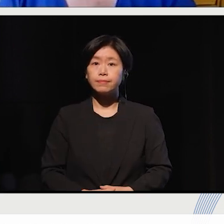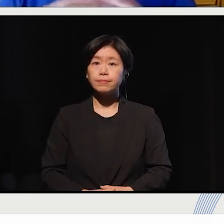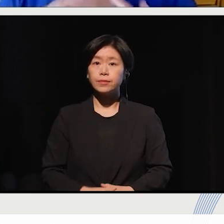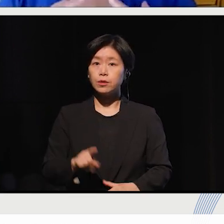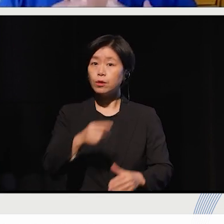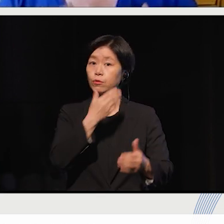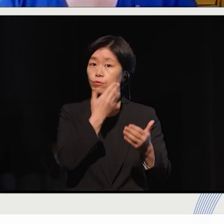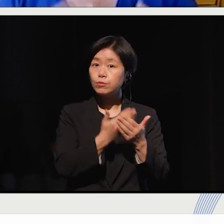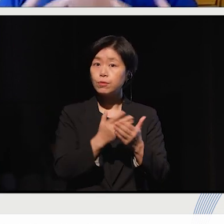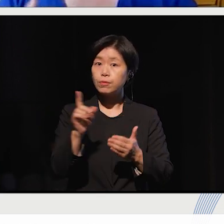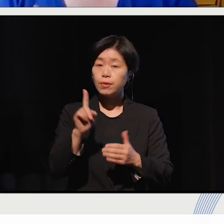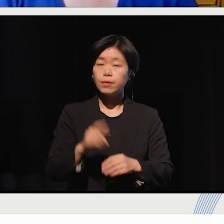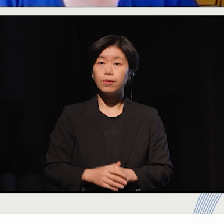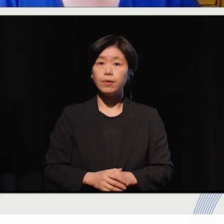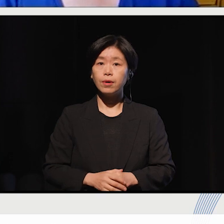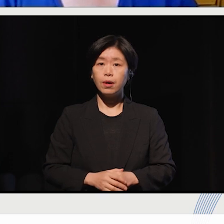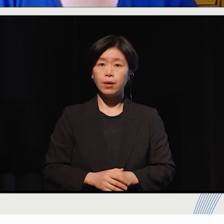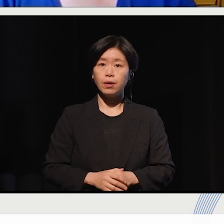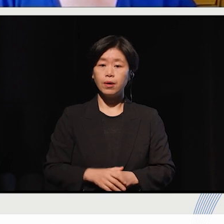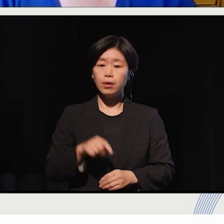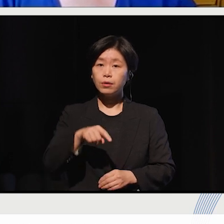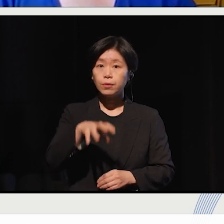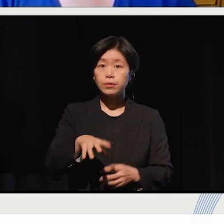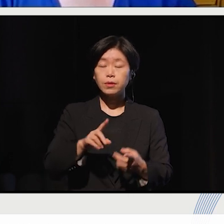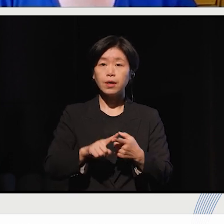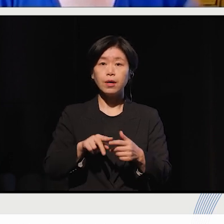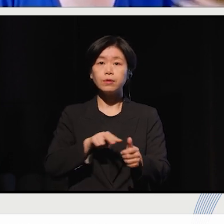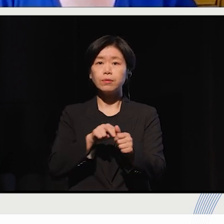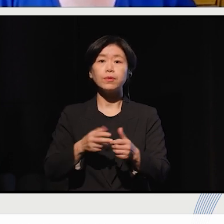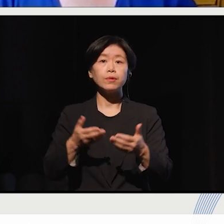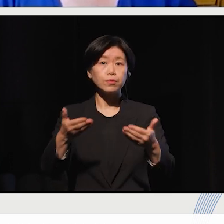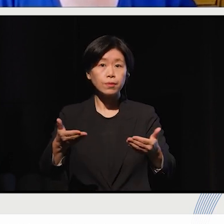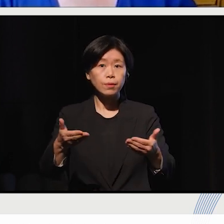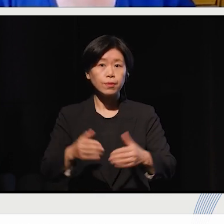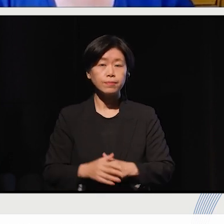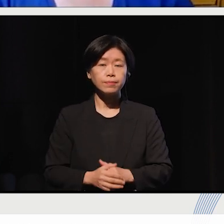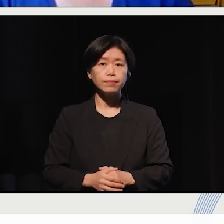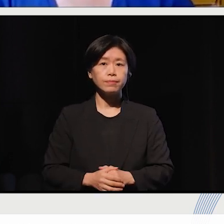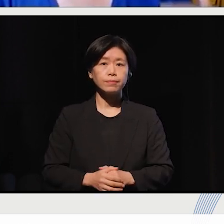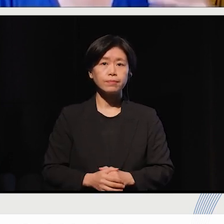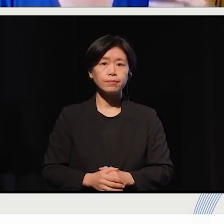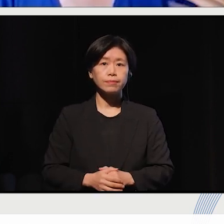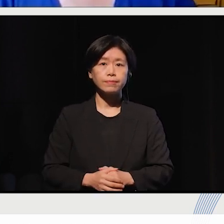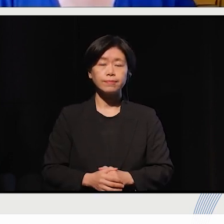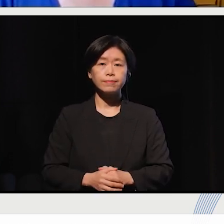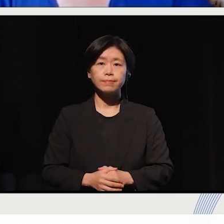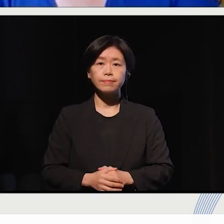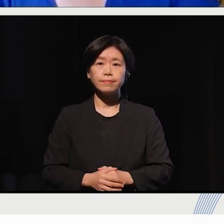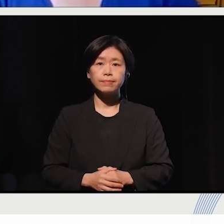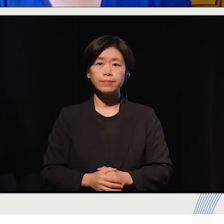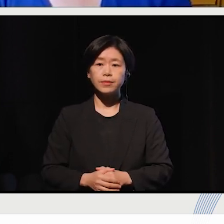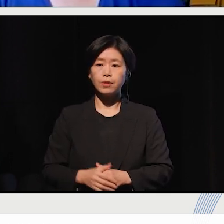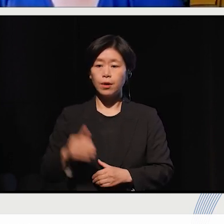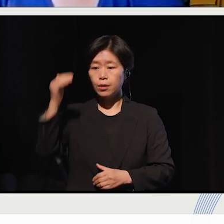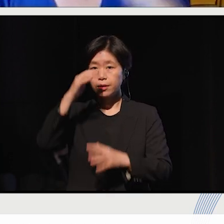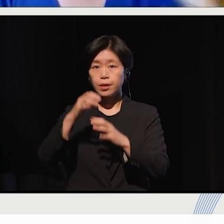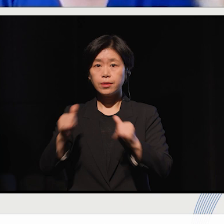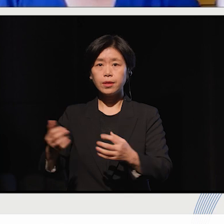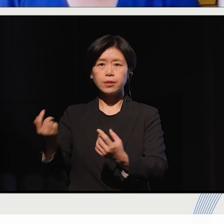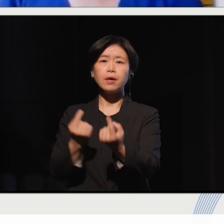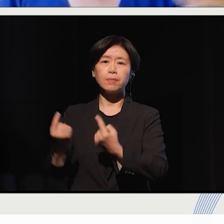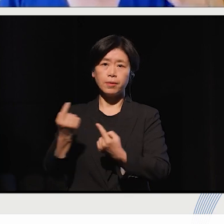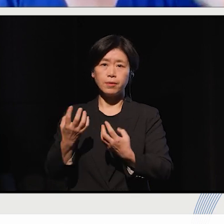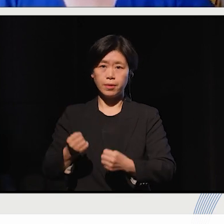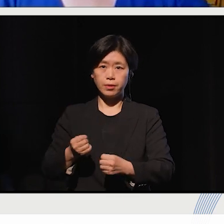about how they engage with the art that you present. We then, as a last step, want to go back through the entire cycle